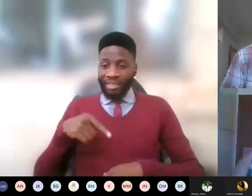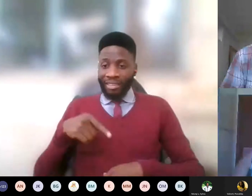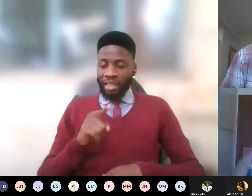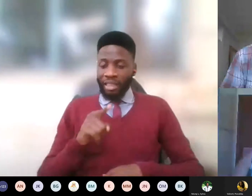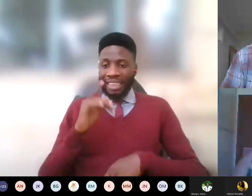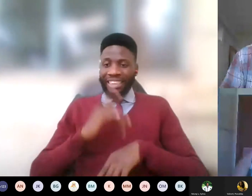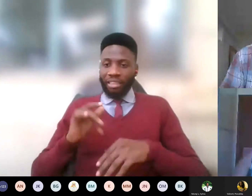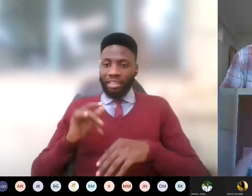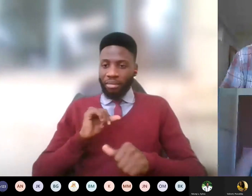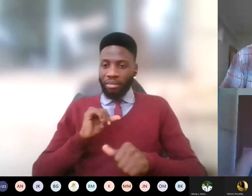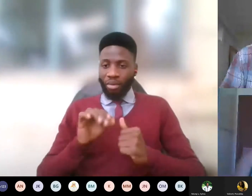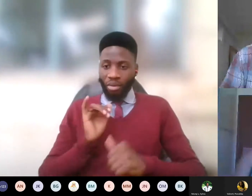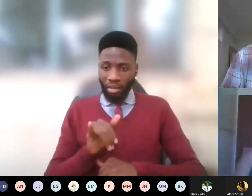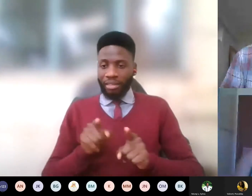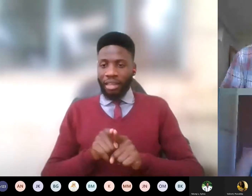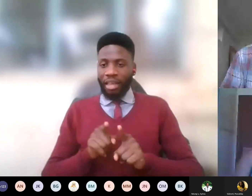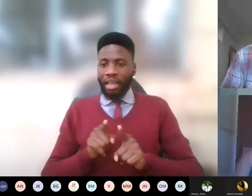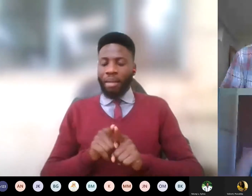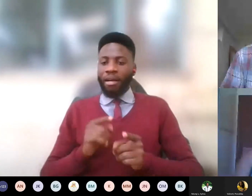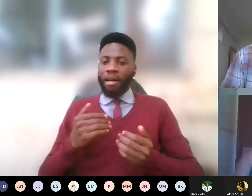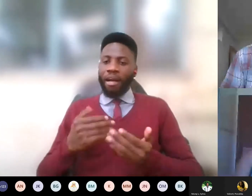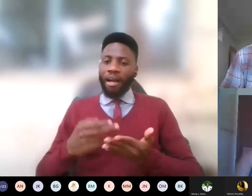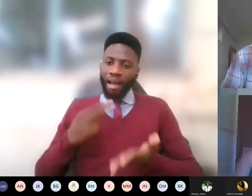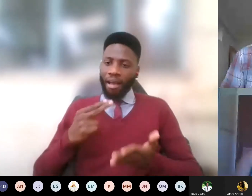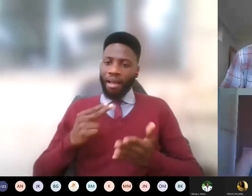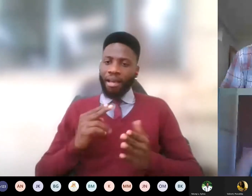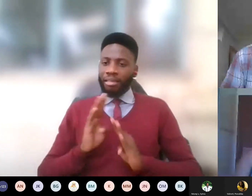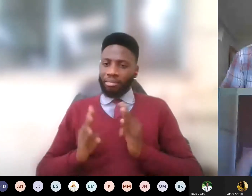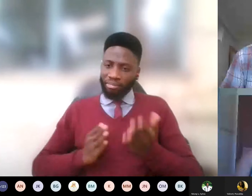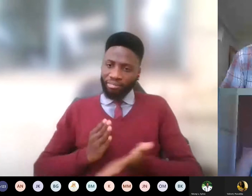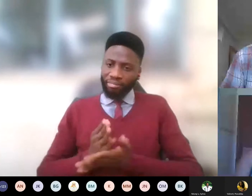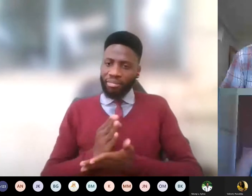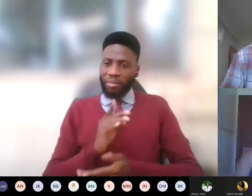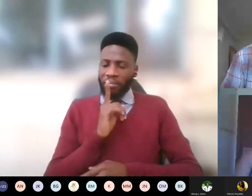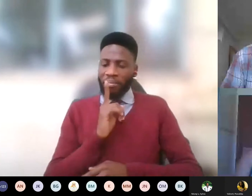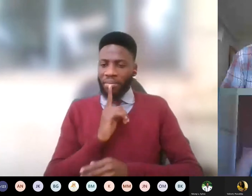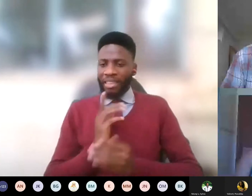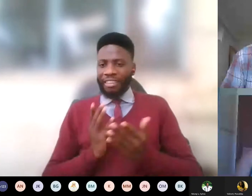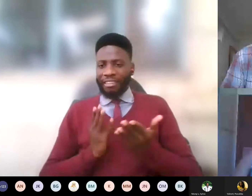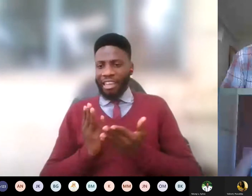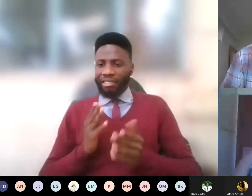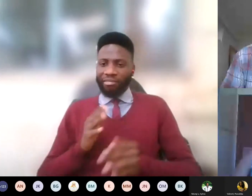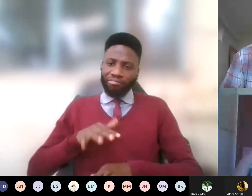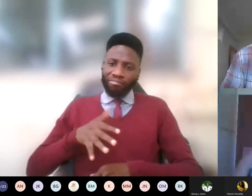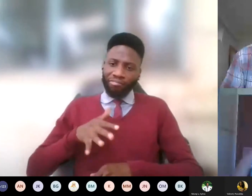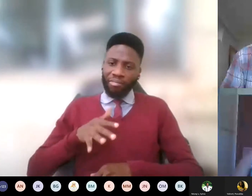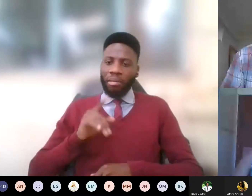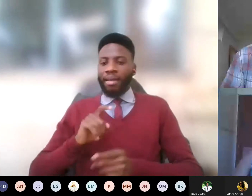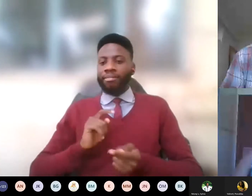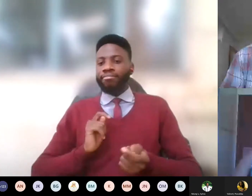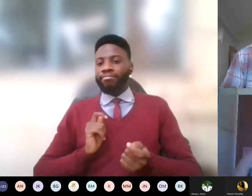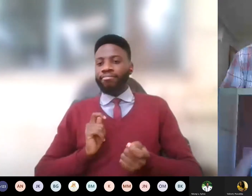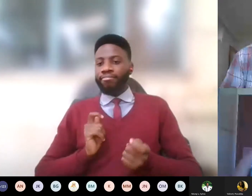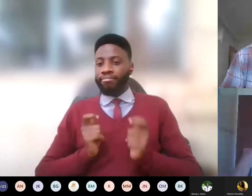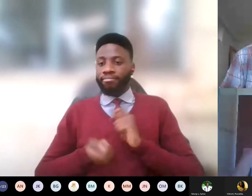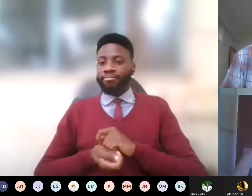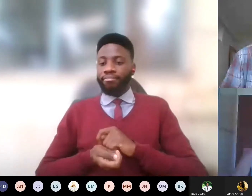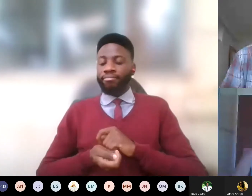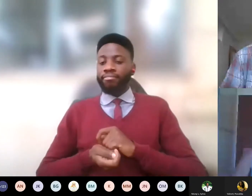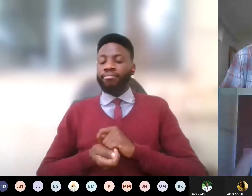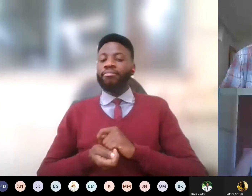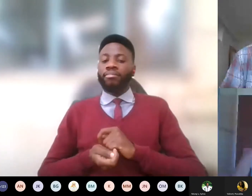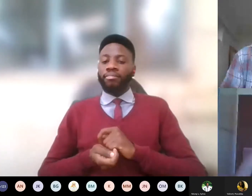skills, qualitative and quantitative analysis skills. Those are important skills to have going